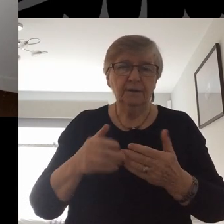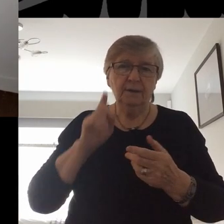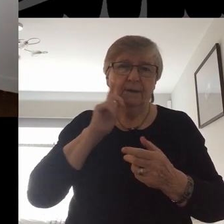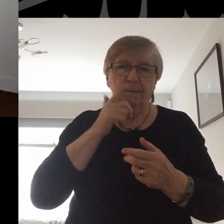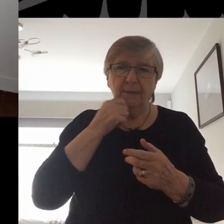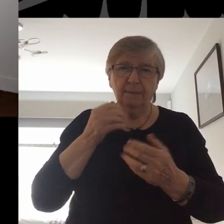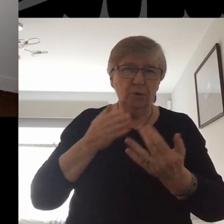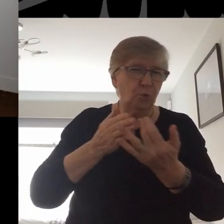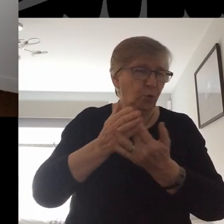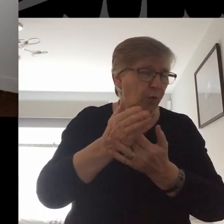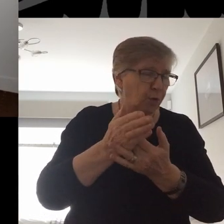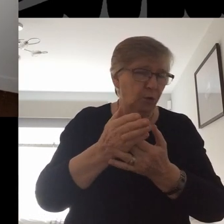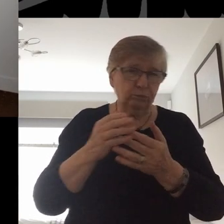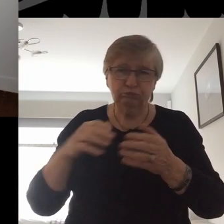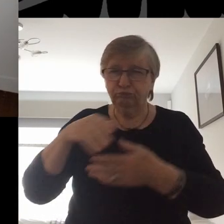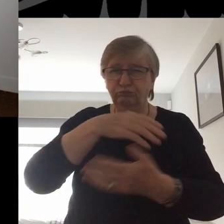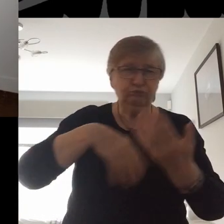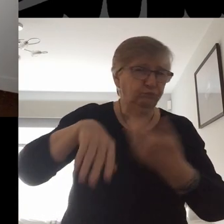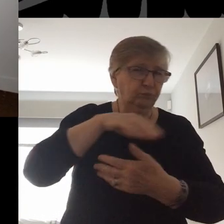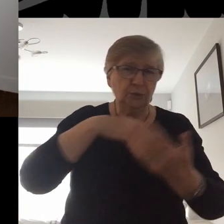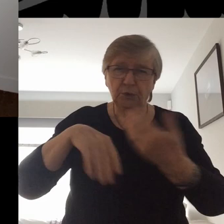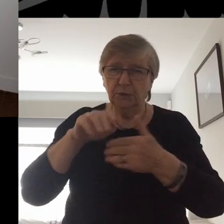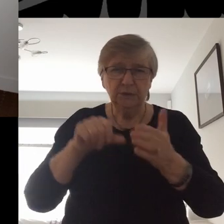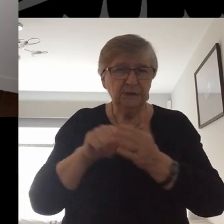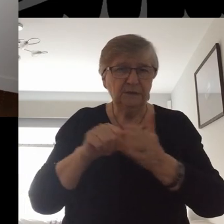Those who are going through turmoil